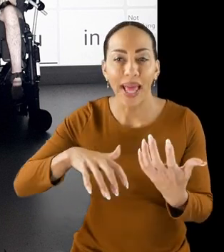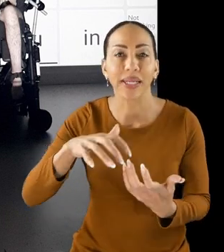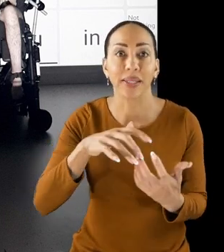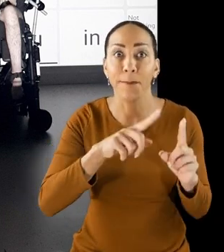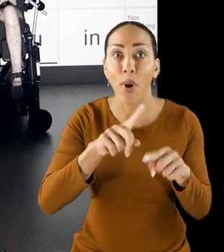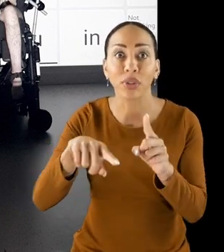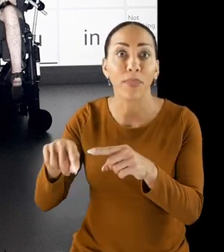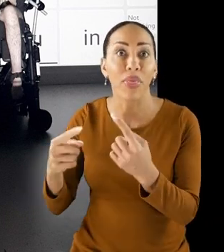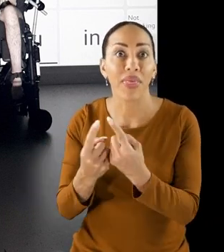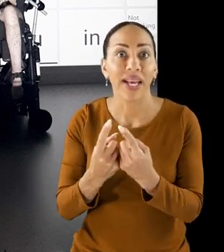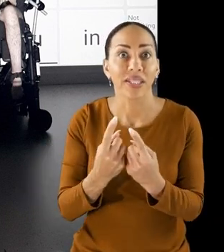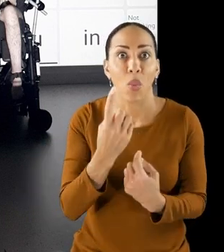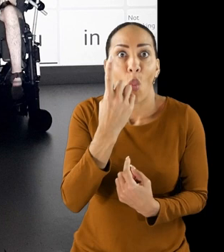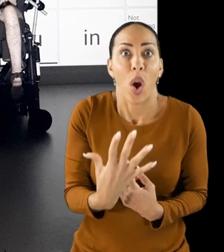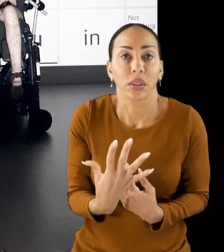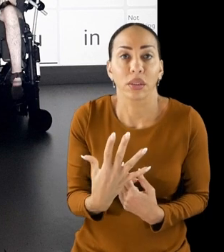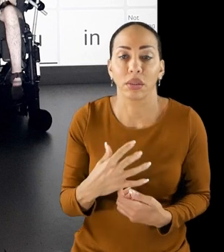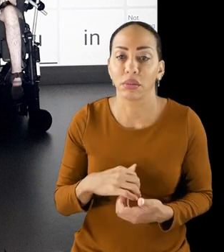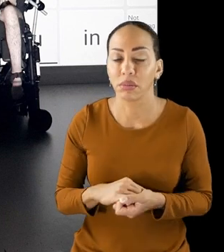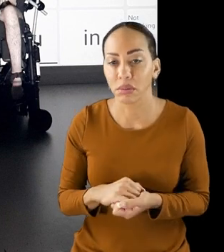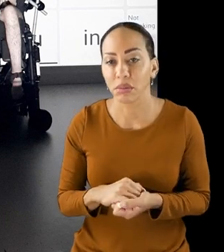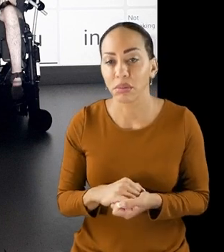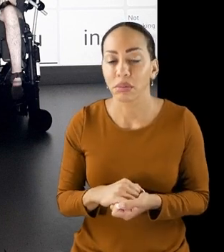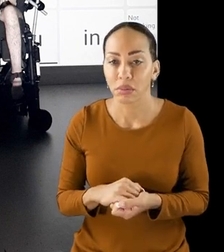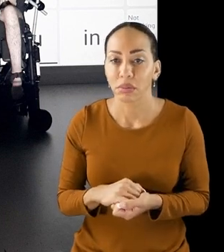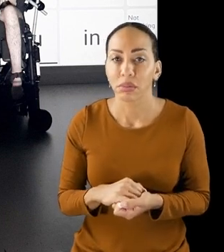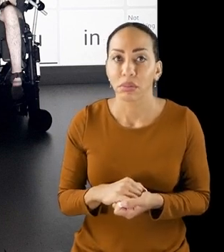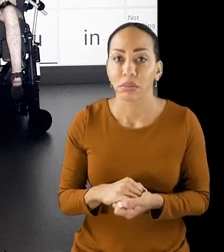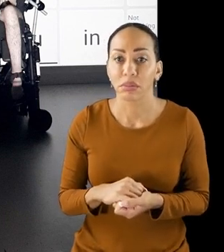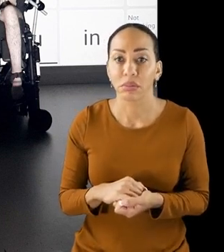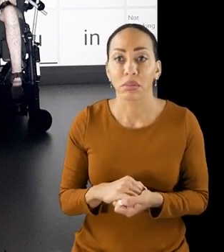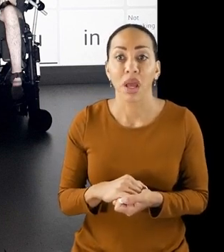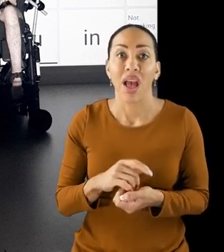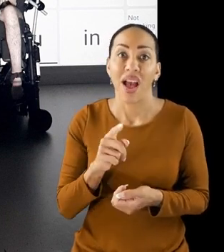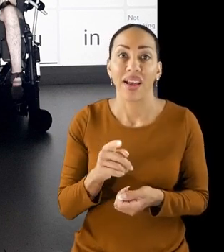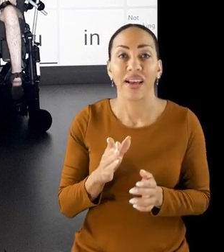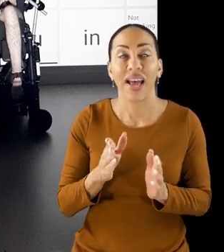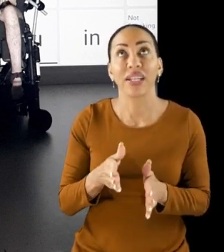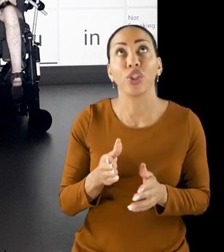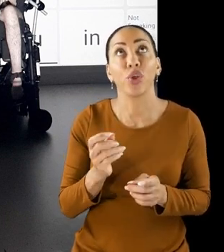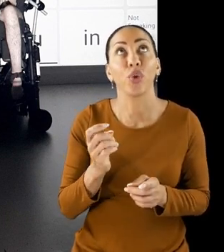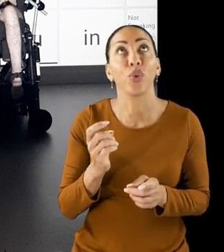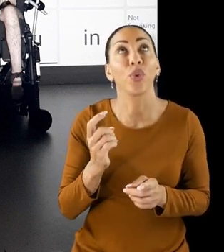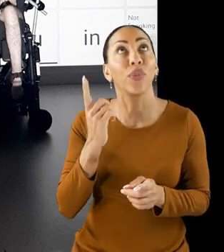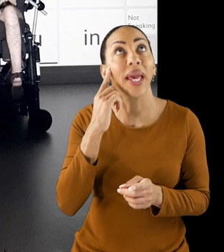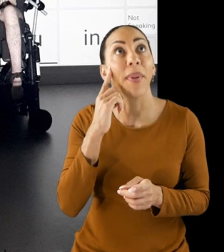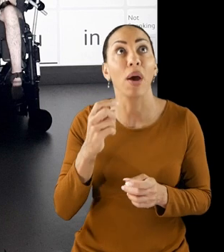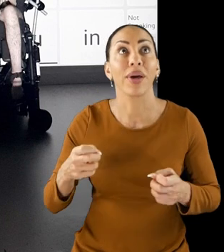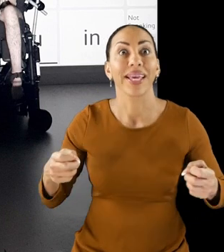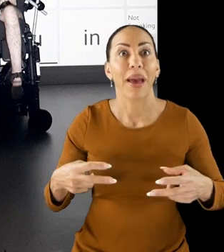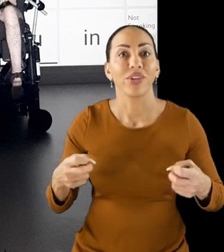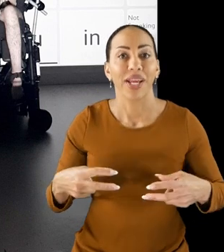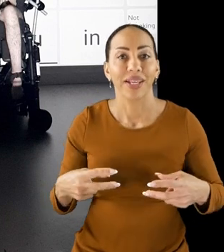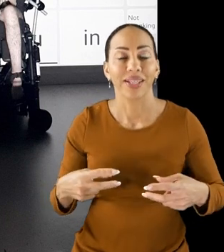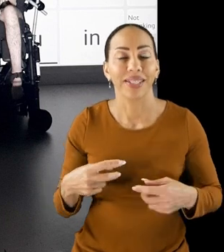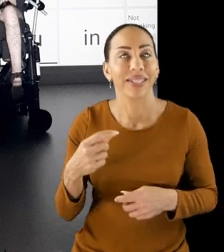at once, but was also an approach to captioning that, by speaking